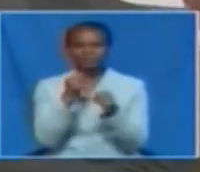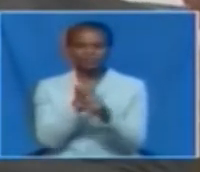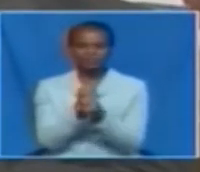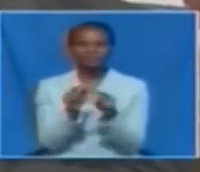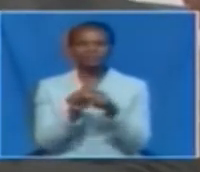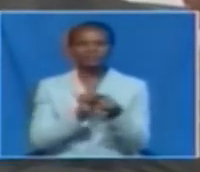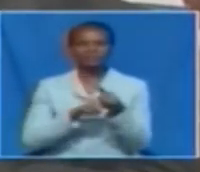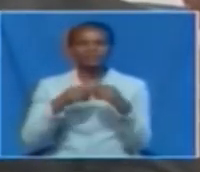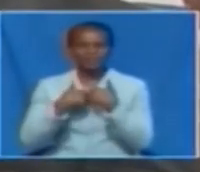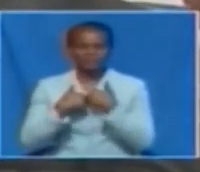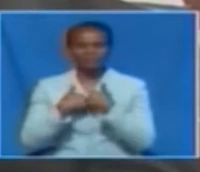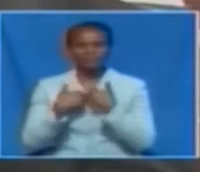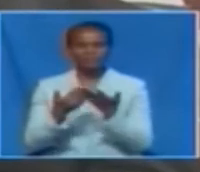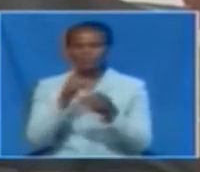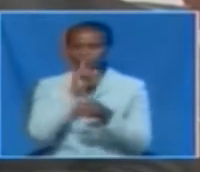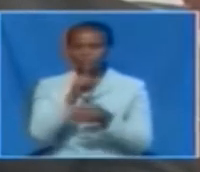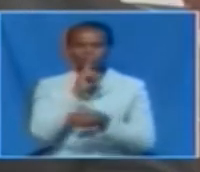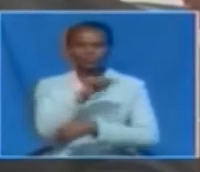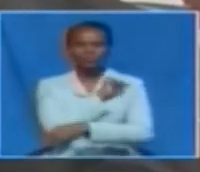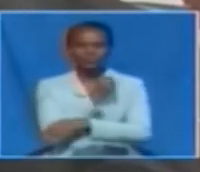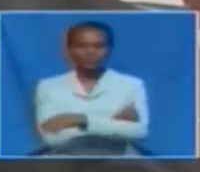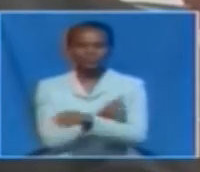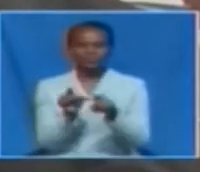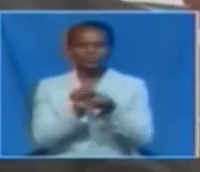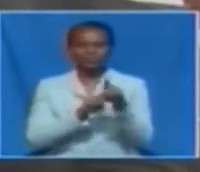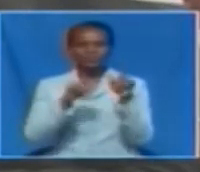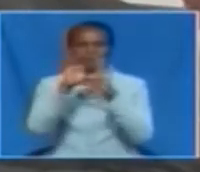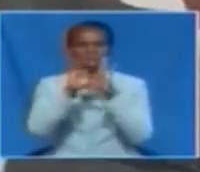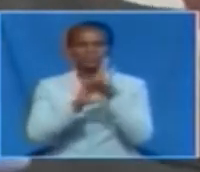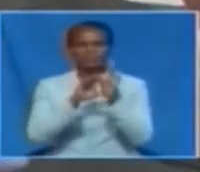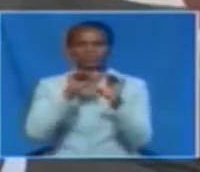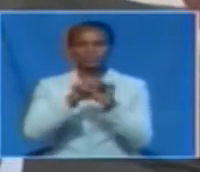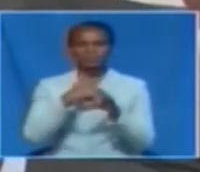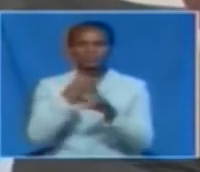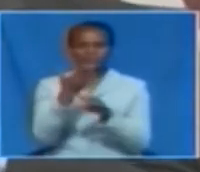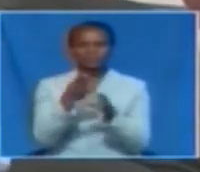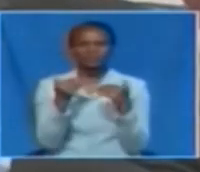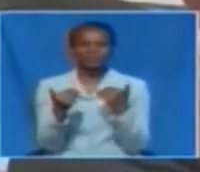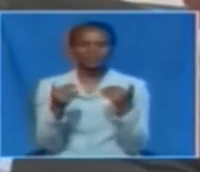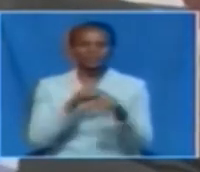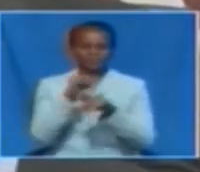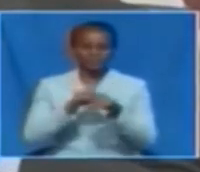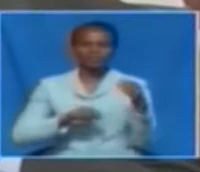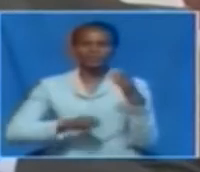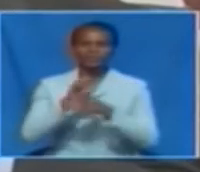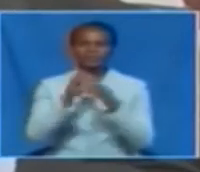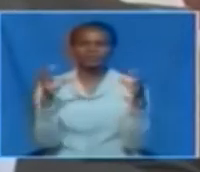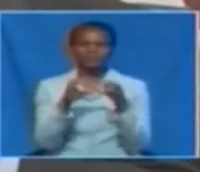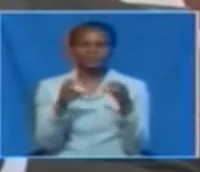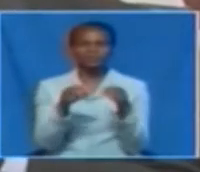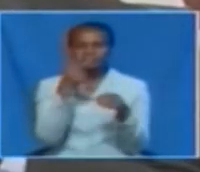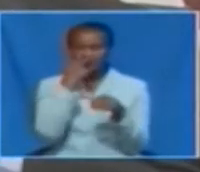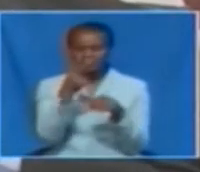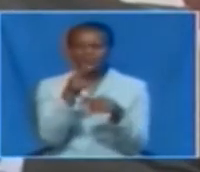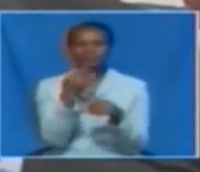It does have that legal authority, and that is in the constitution. Now, our National Executive Committee, which looked at